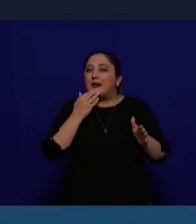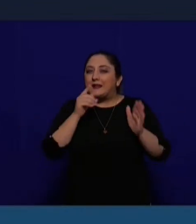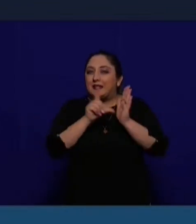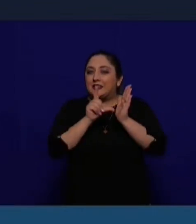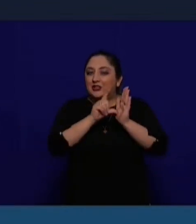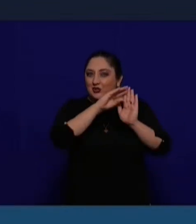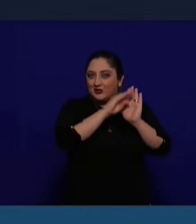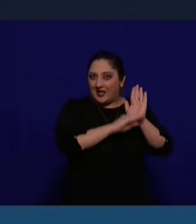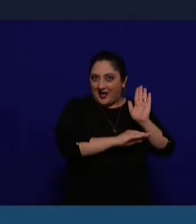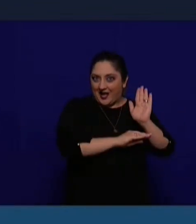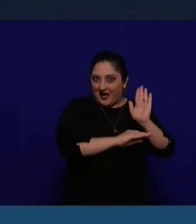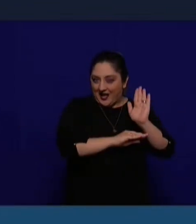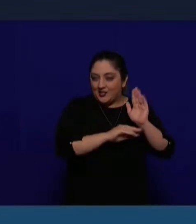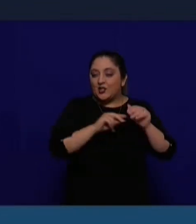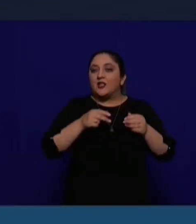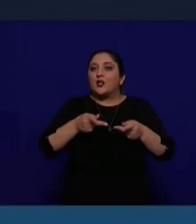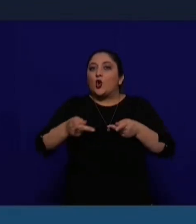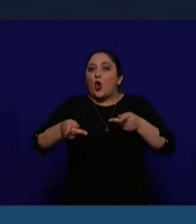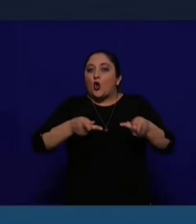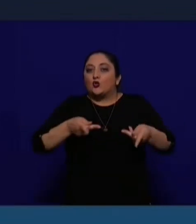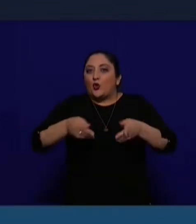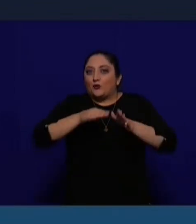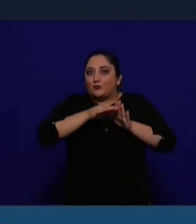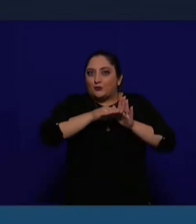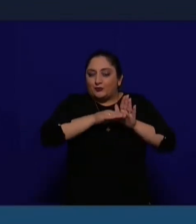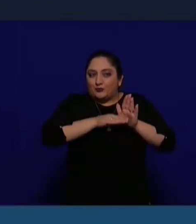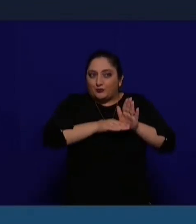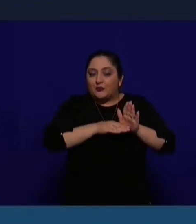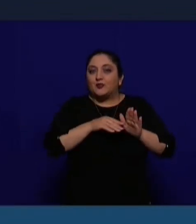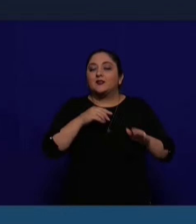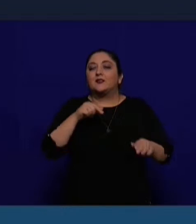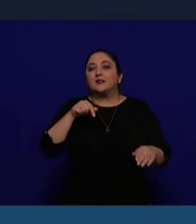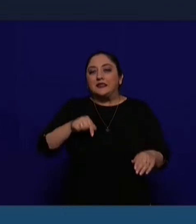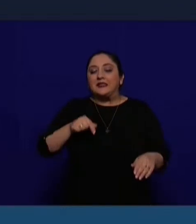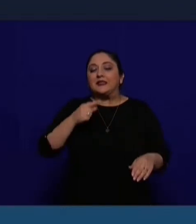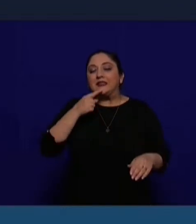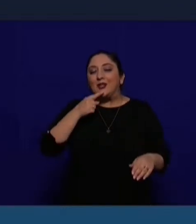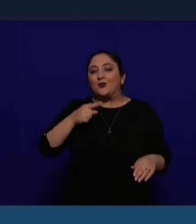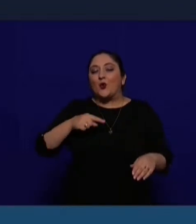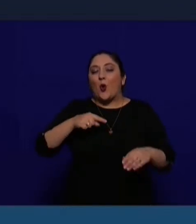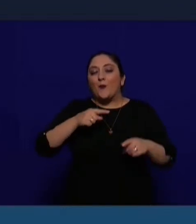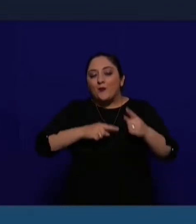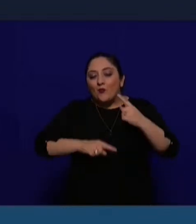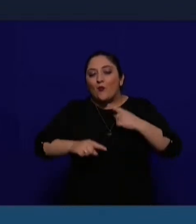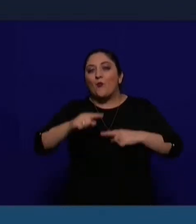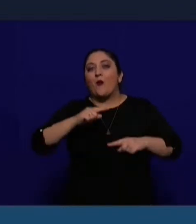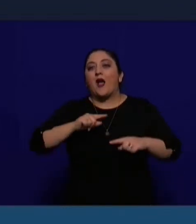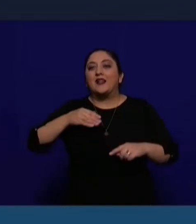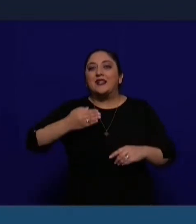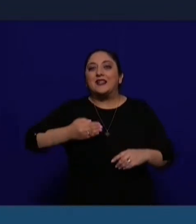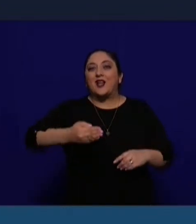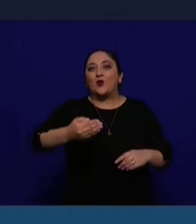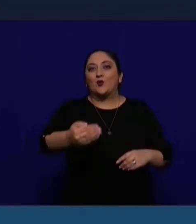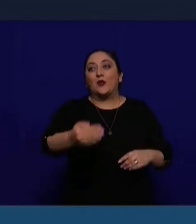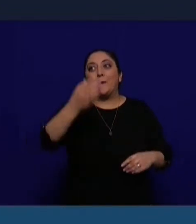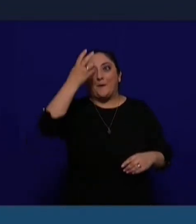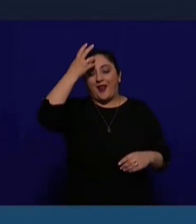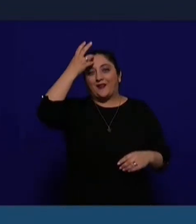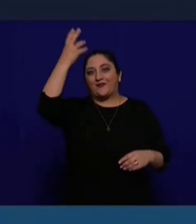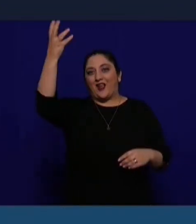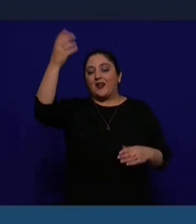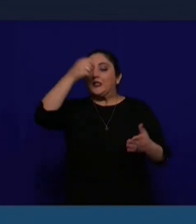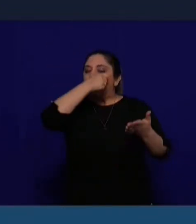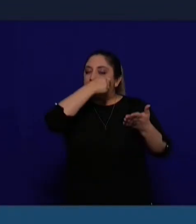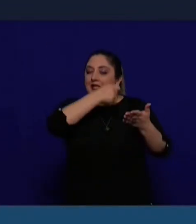ukoll kif jiġu rilaxxati ċertu miżuri, dik imbagħad tiġi announced ukoll bħala gvern u anka bid-dettalji li jinkludu